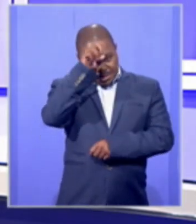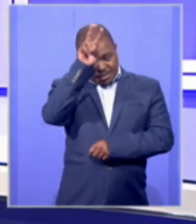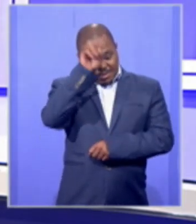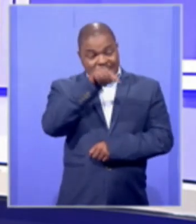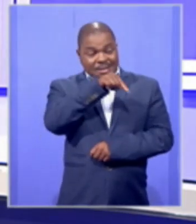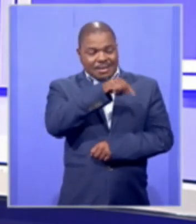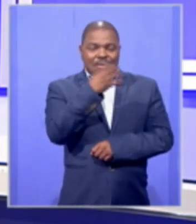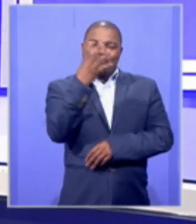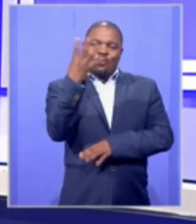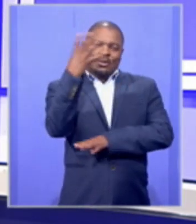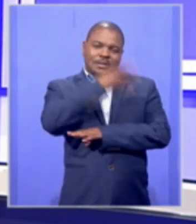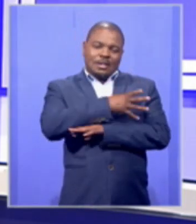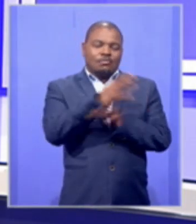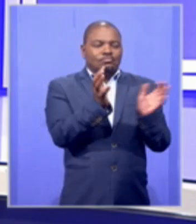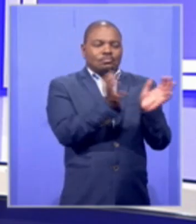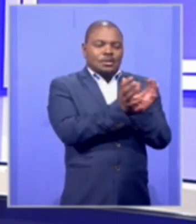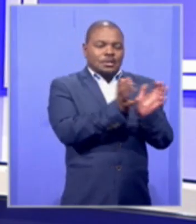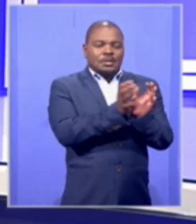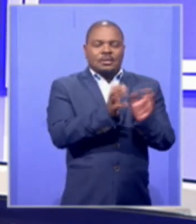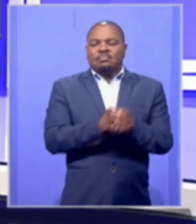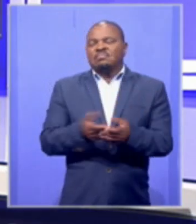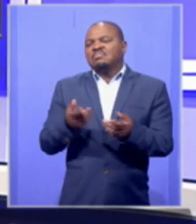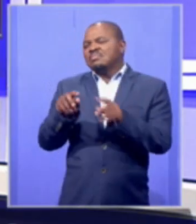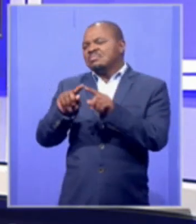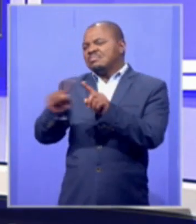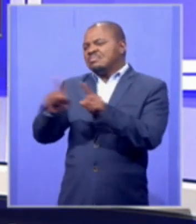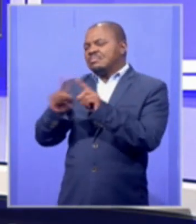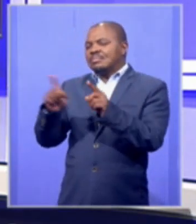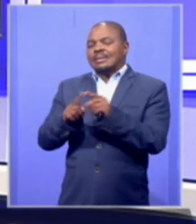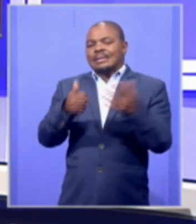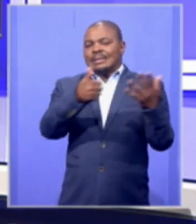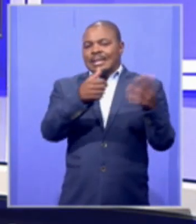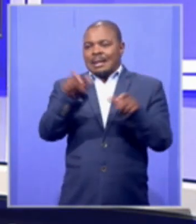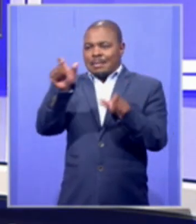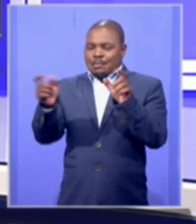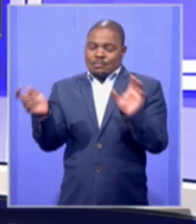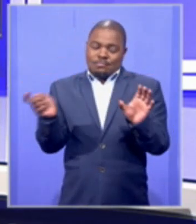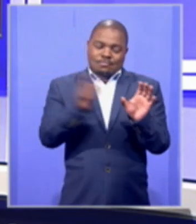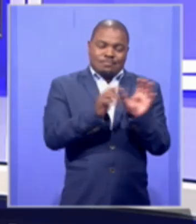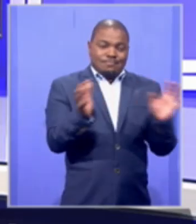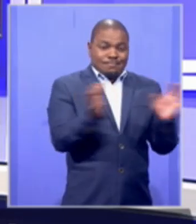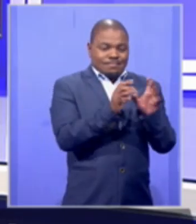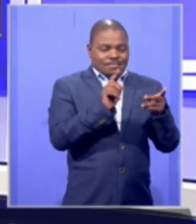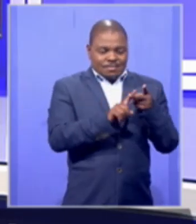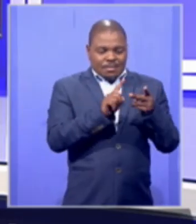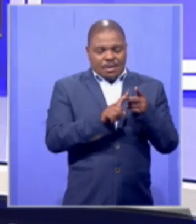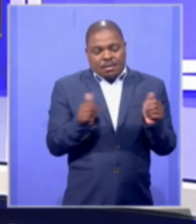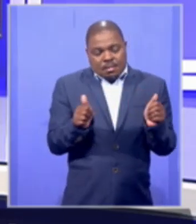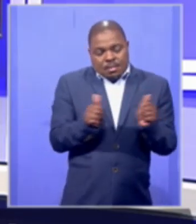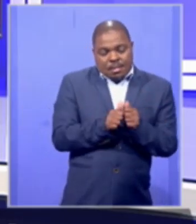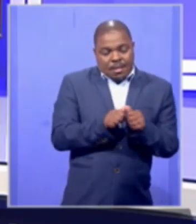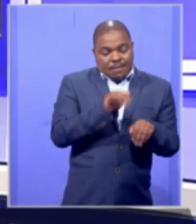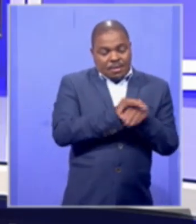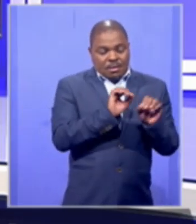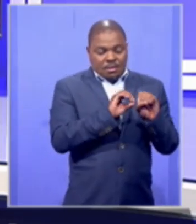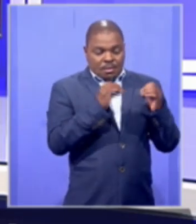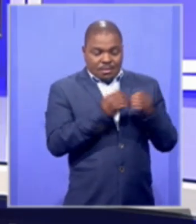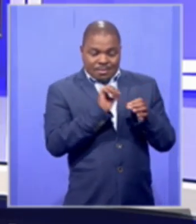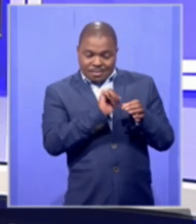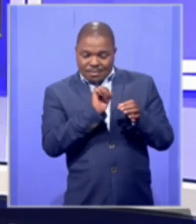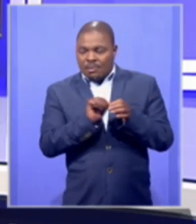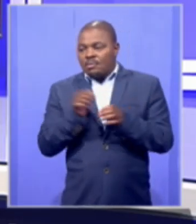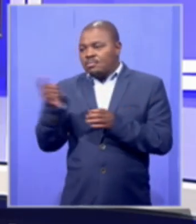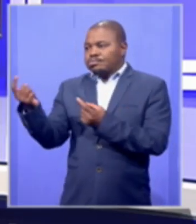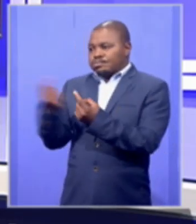malatsi a le mane tla bo e tsenwe ke baemedi ba ka nna kgolo a marataro go akaretsa le ditokololo tsa semphato sa makoko mararo